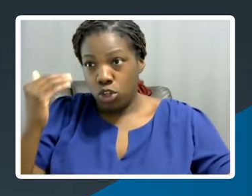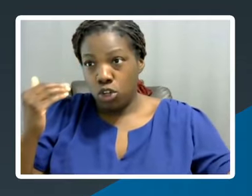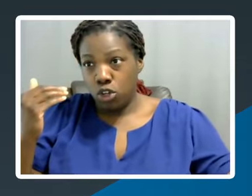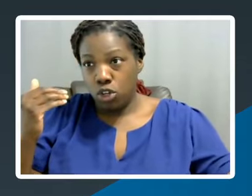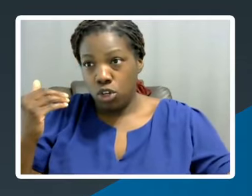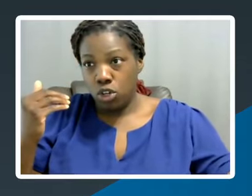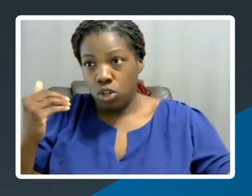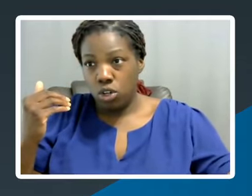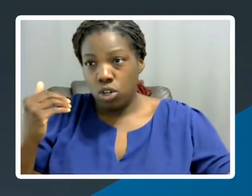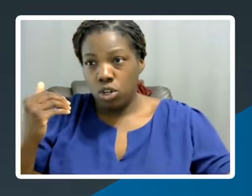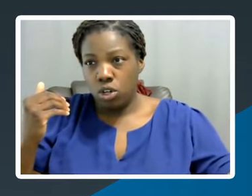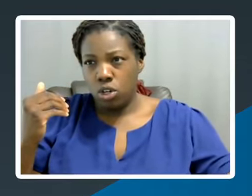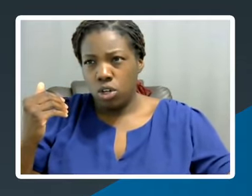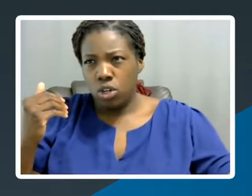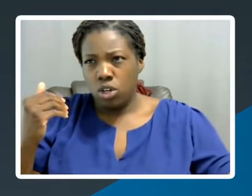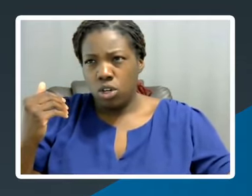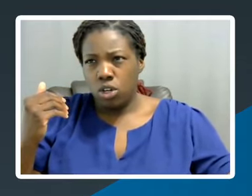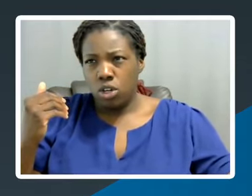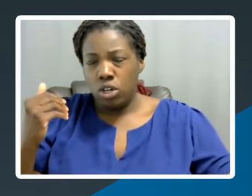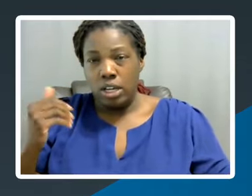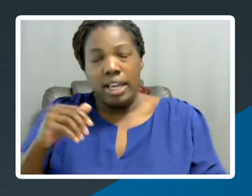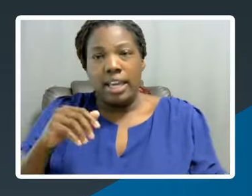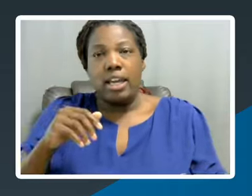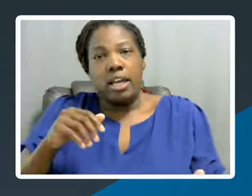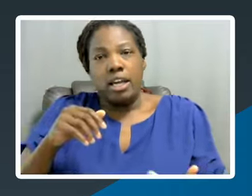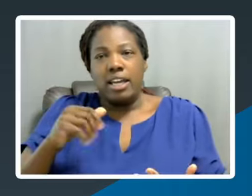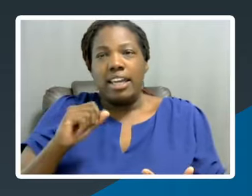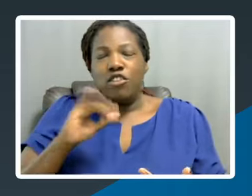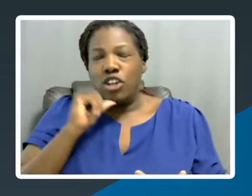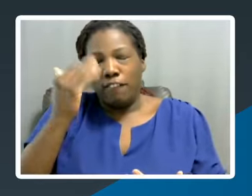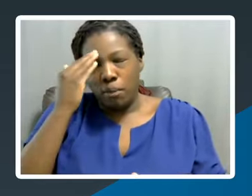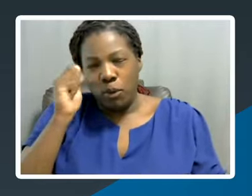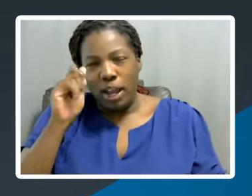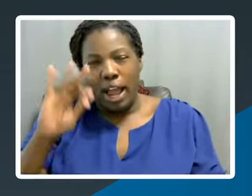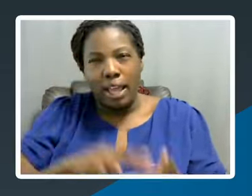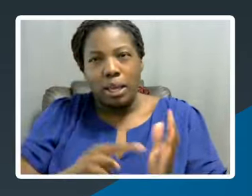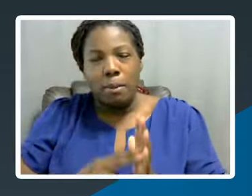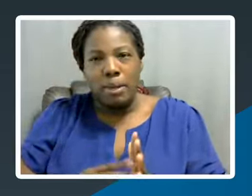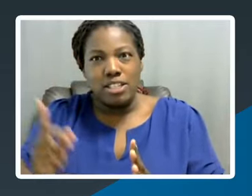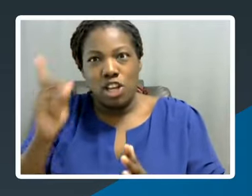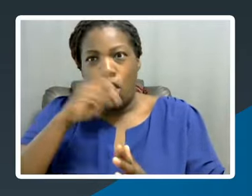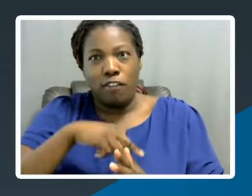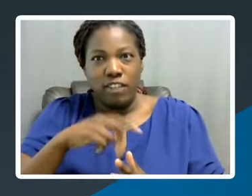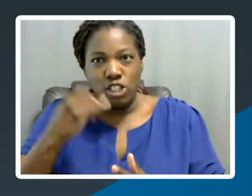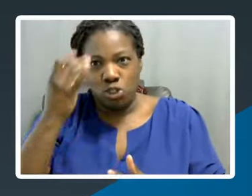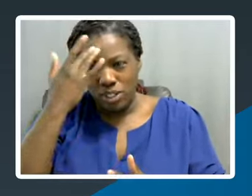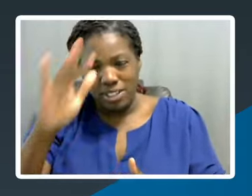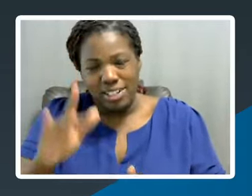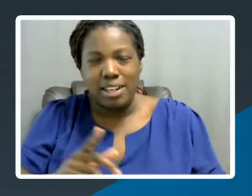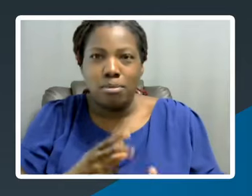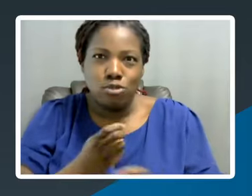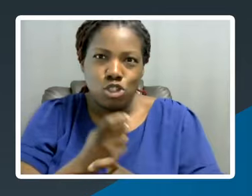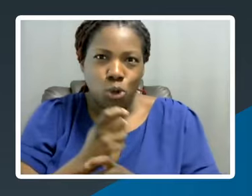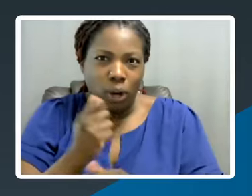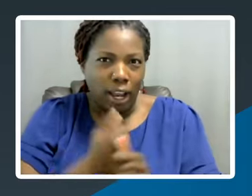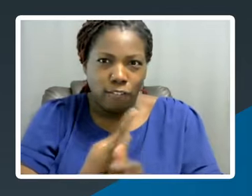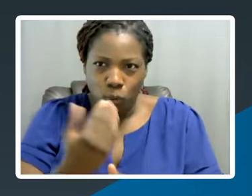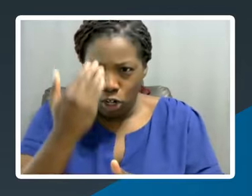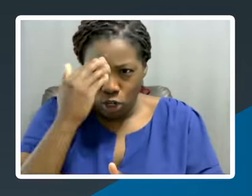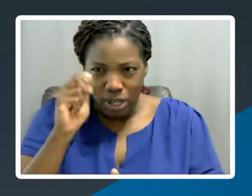artificial intelligence. I'm just kidding. I know you all know what AI is. Nobody has not heard of AI. I had to say that. But even though we know what